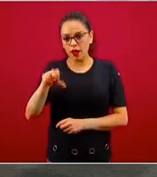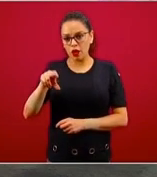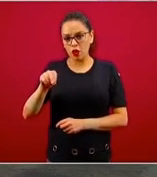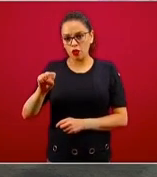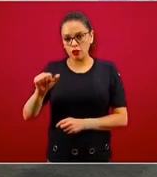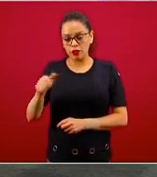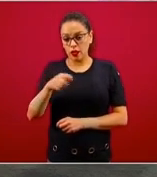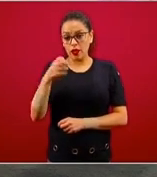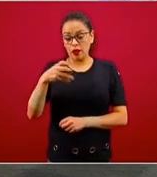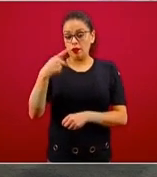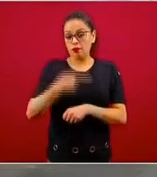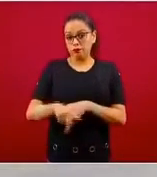their tension under control.